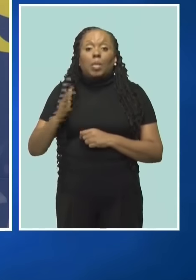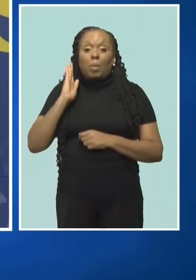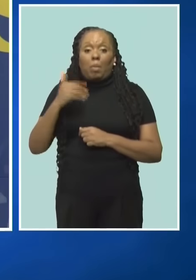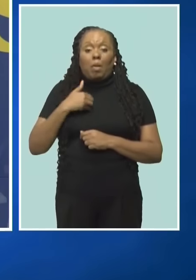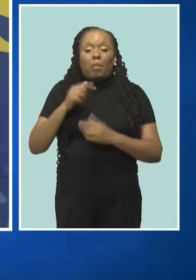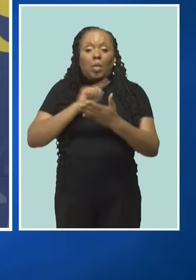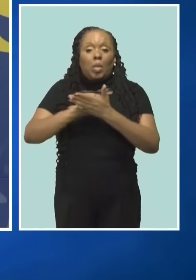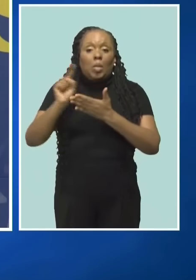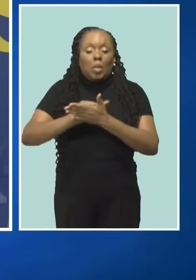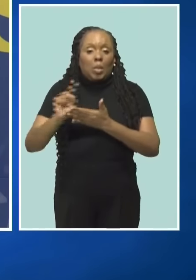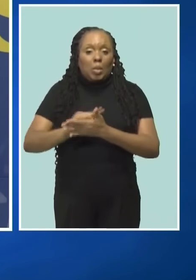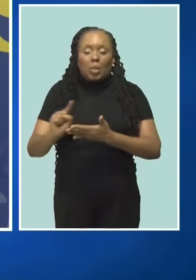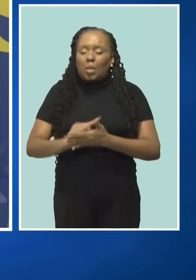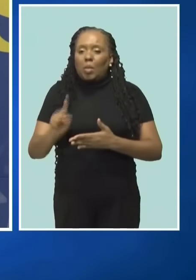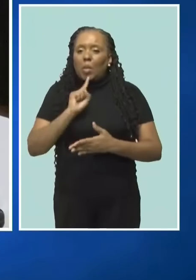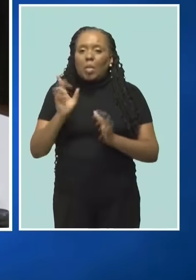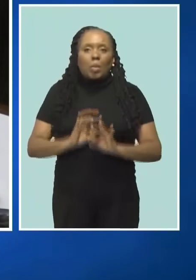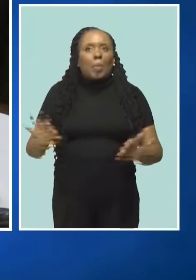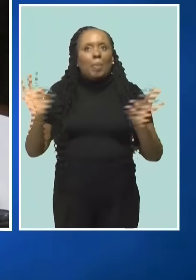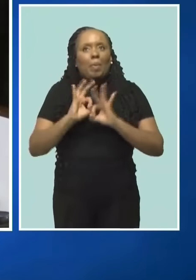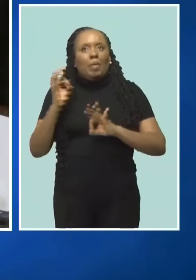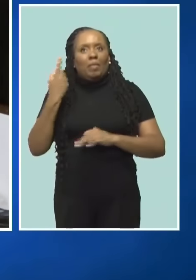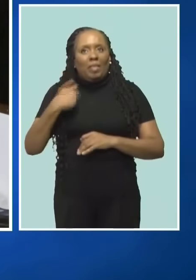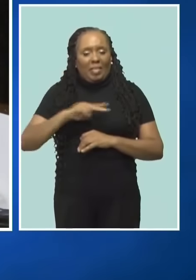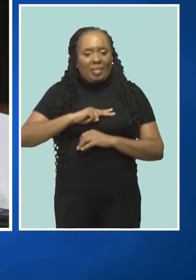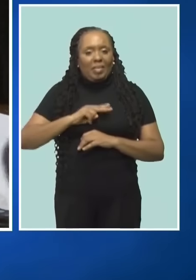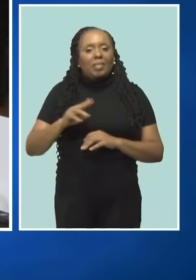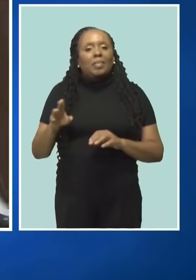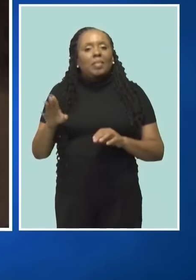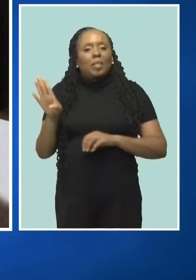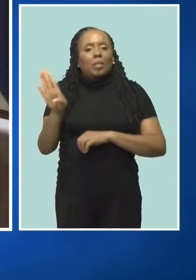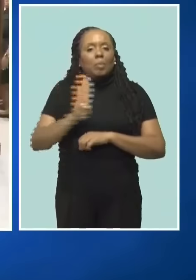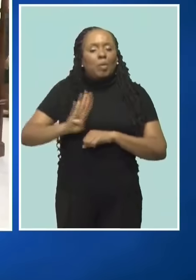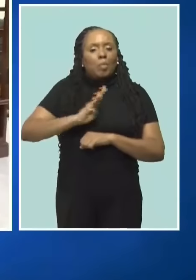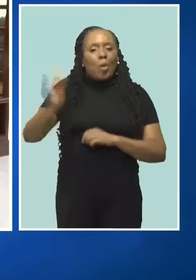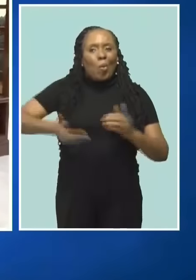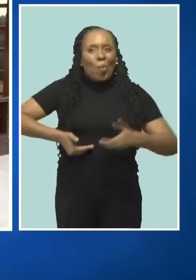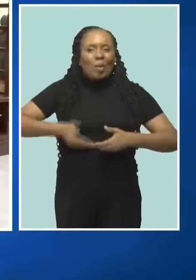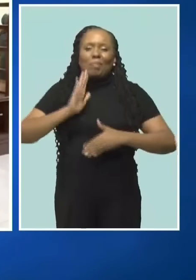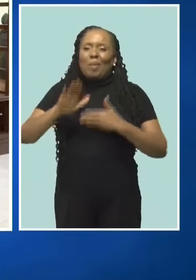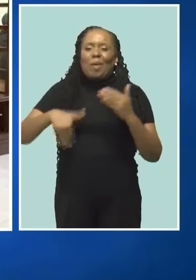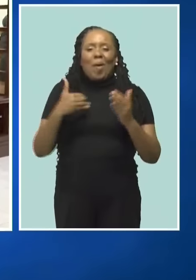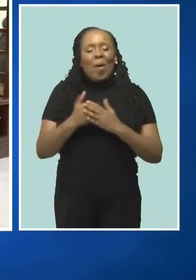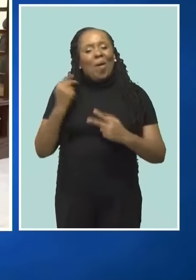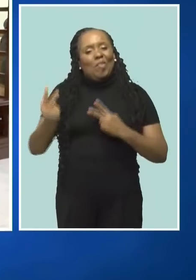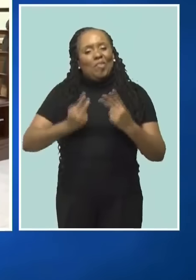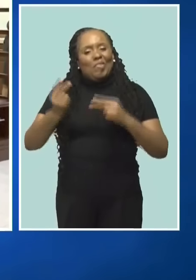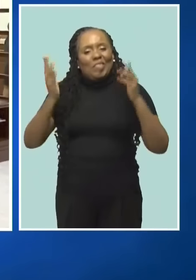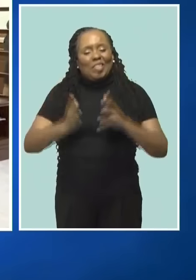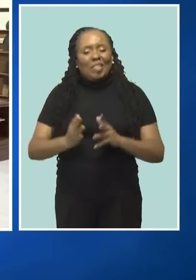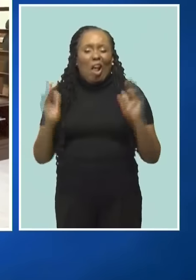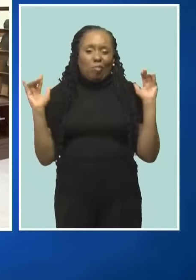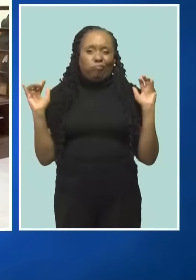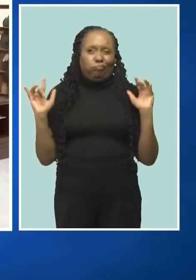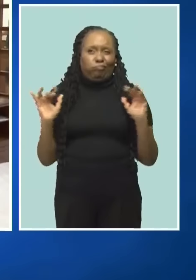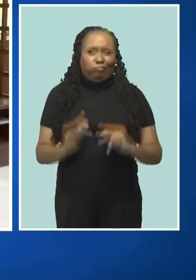a true milestone for our airline. Barbados is open to welcome all visitors. Rachel